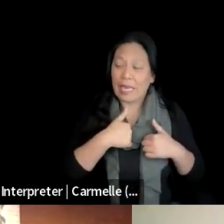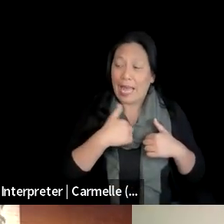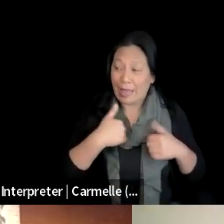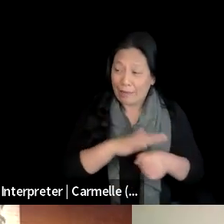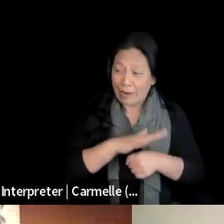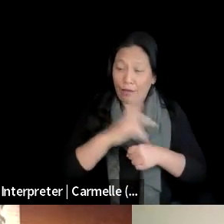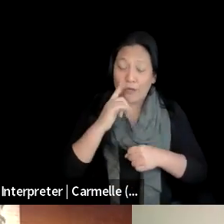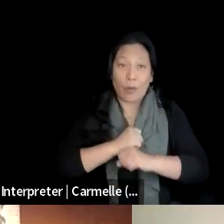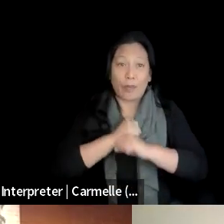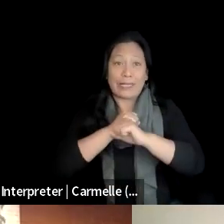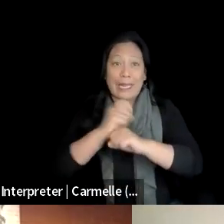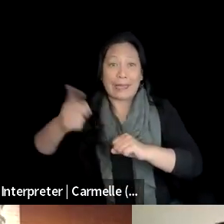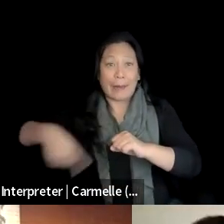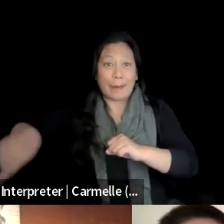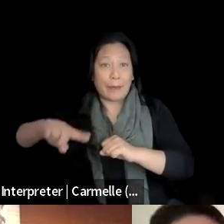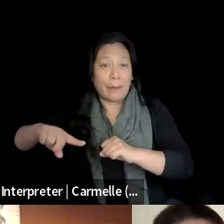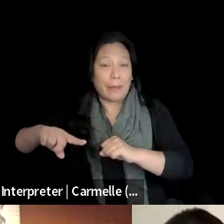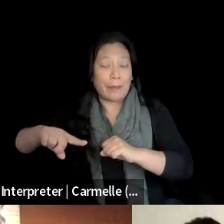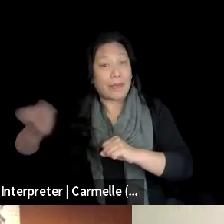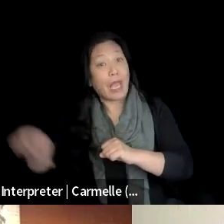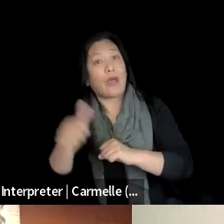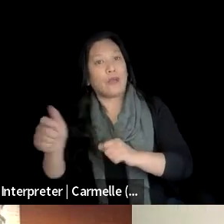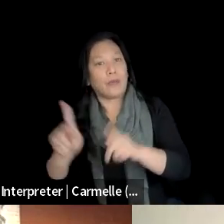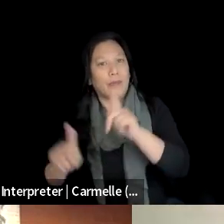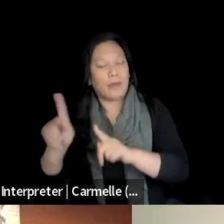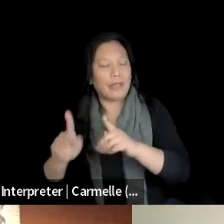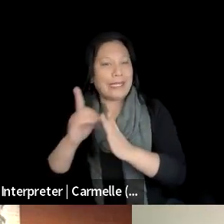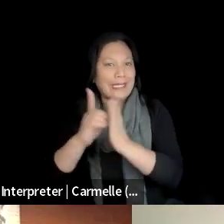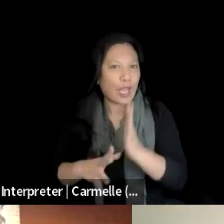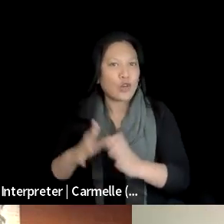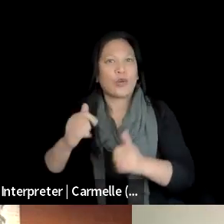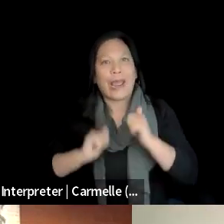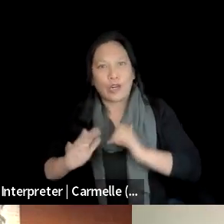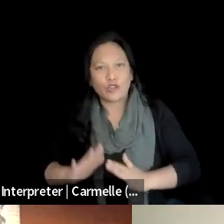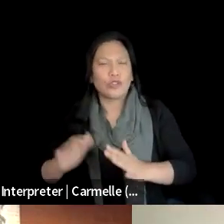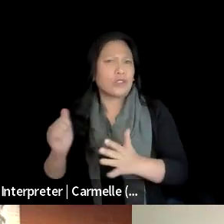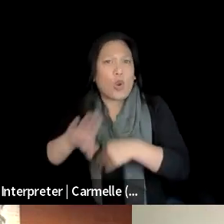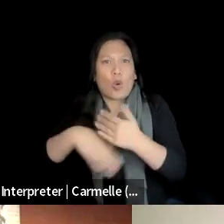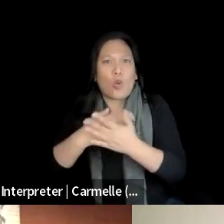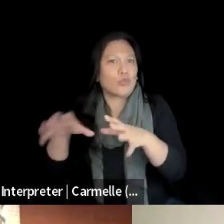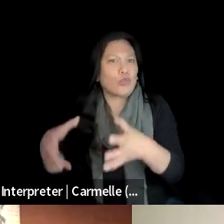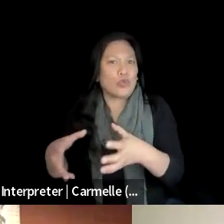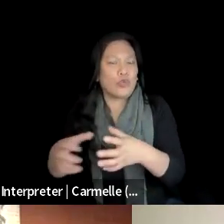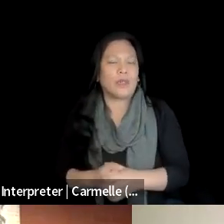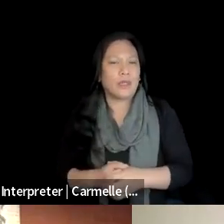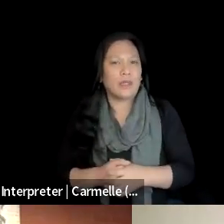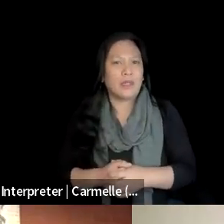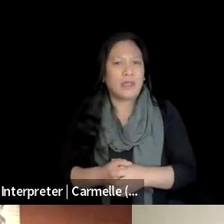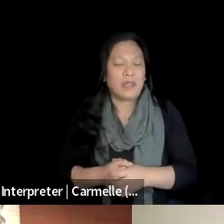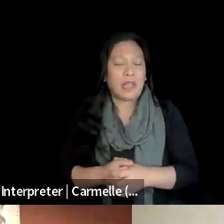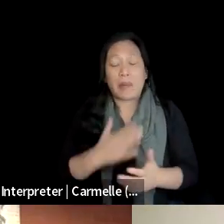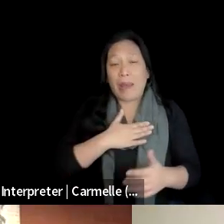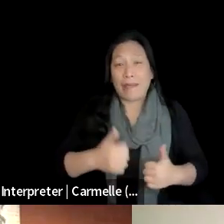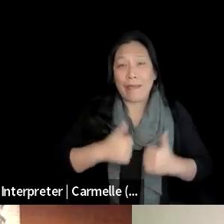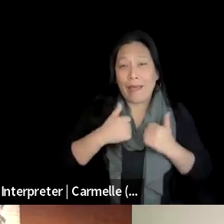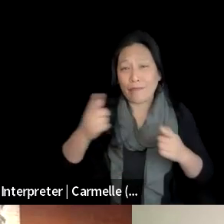company? That includes my designers, that includes my production, and of the 3 or 4 that I've dealt with,